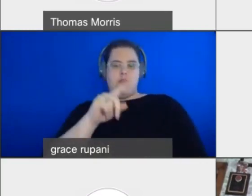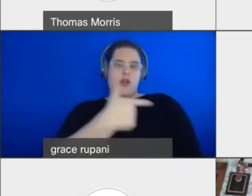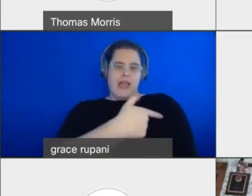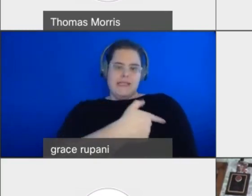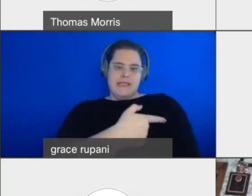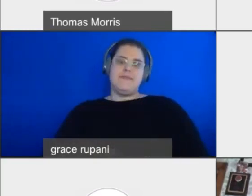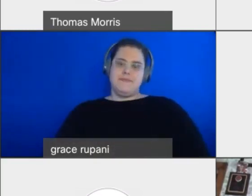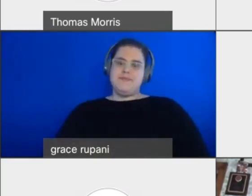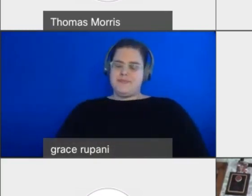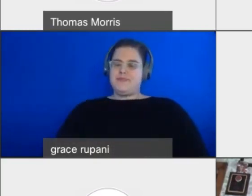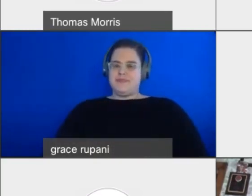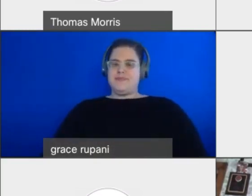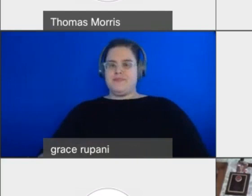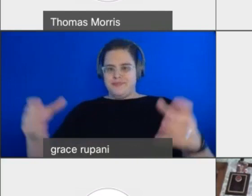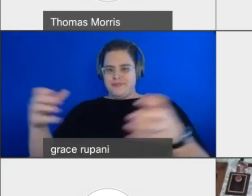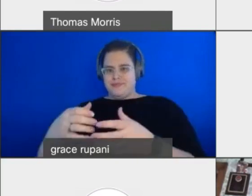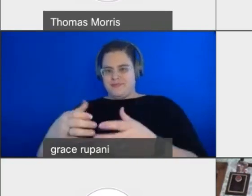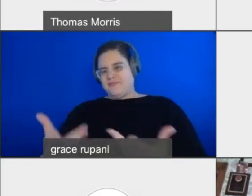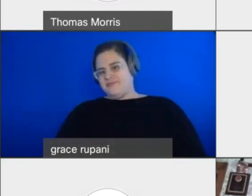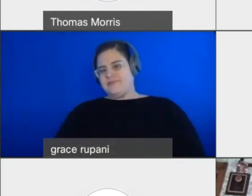are, once